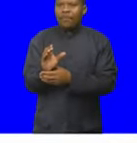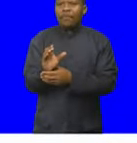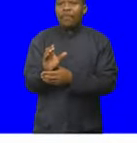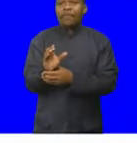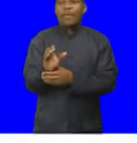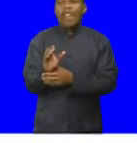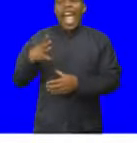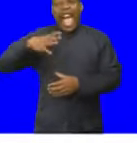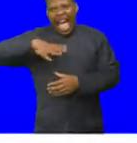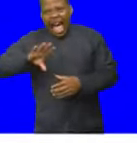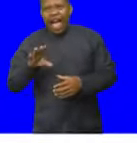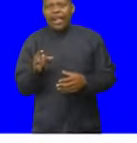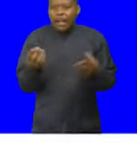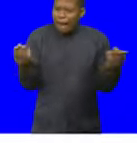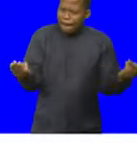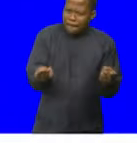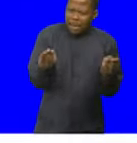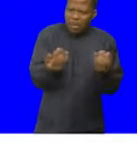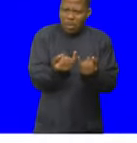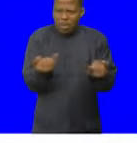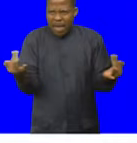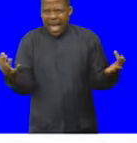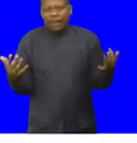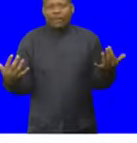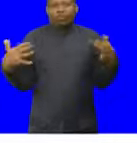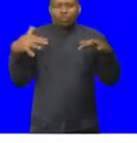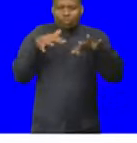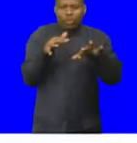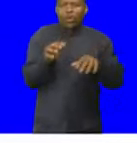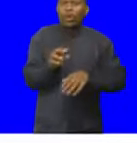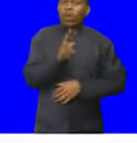enhlangane labanye because umhlangano loya bathi